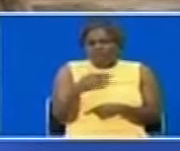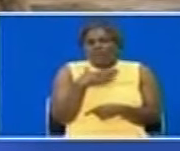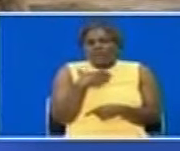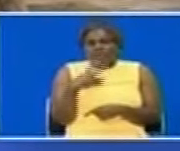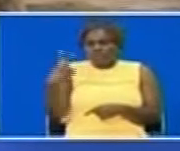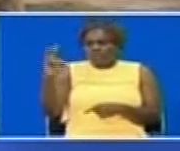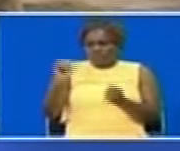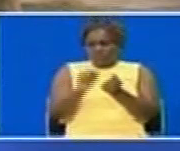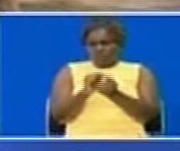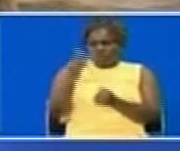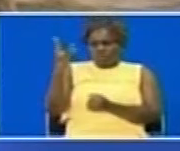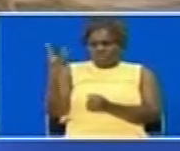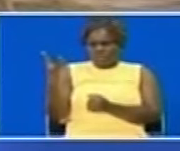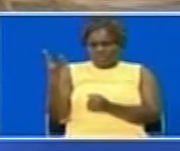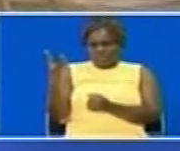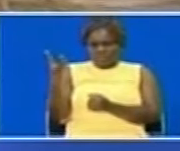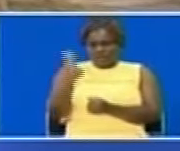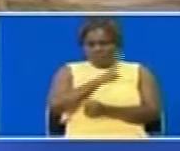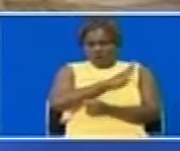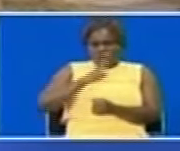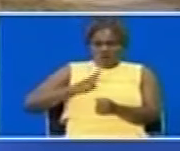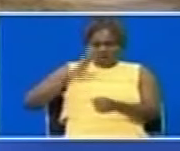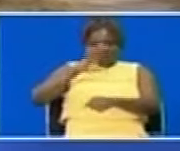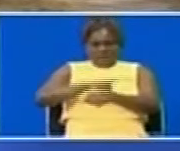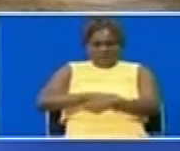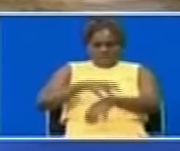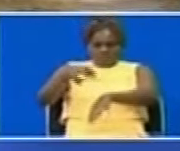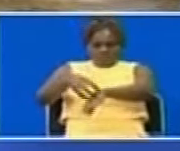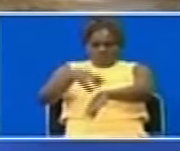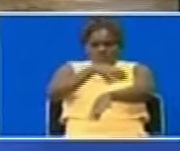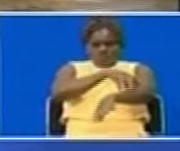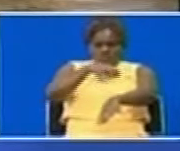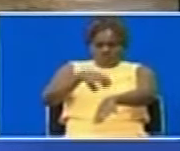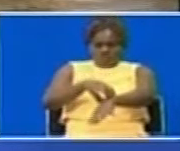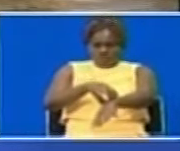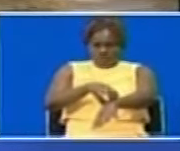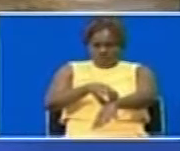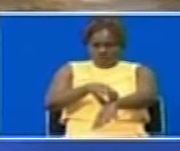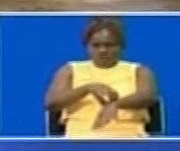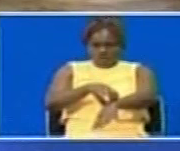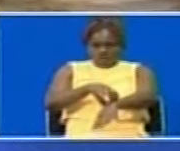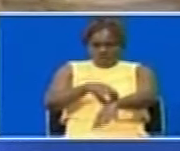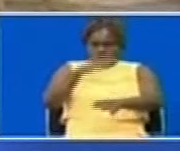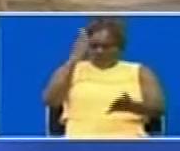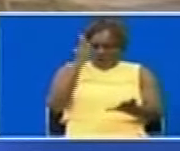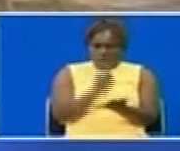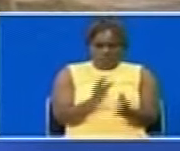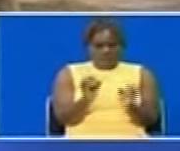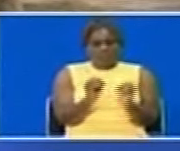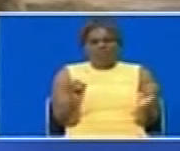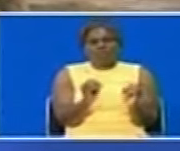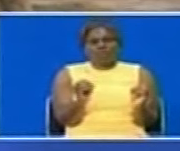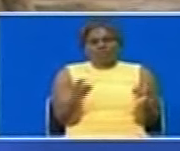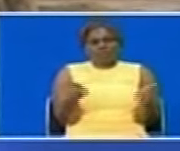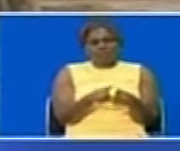In 2014, the Wildlife Direct Board found him with fresh sore wounds on his back. He did not need any veterinary intervention and